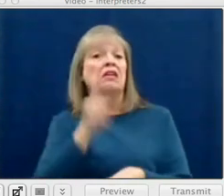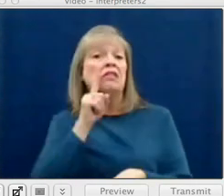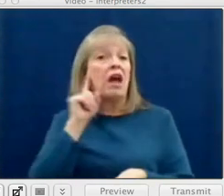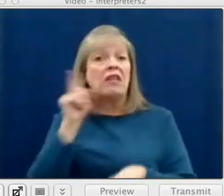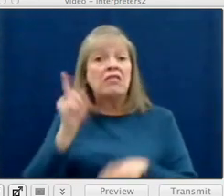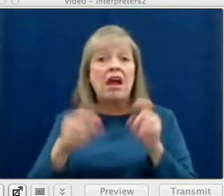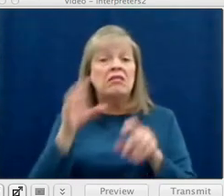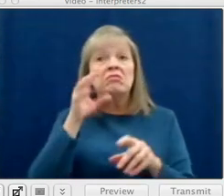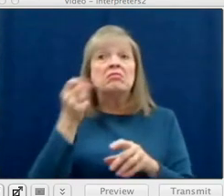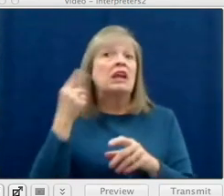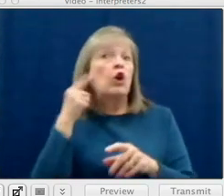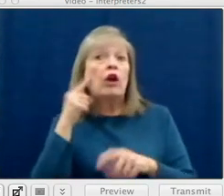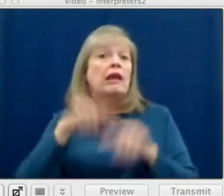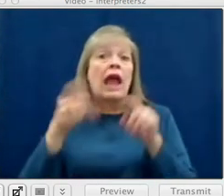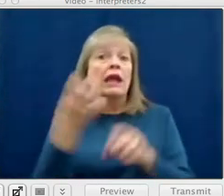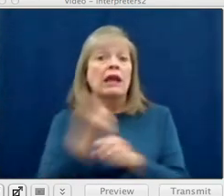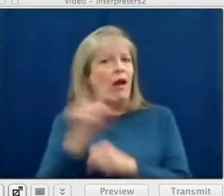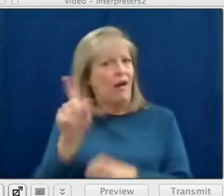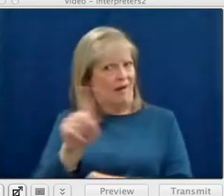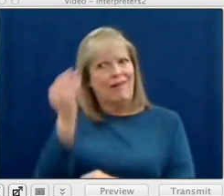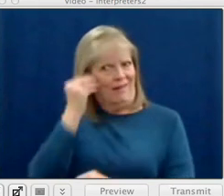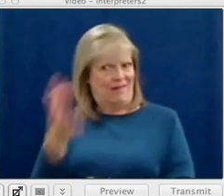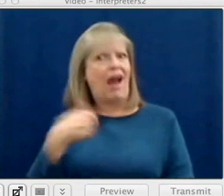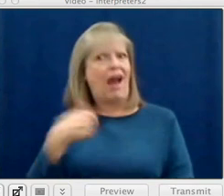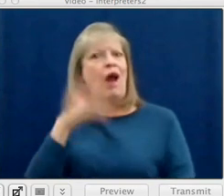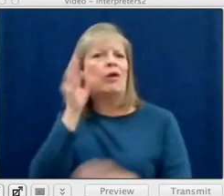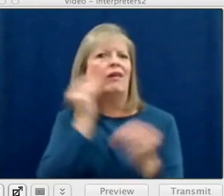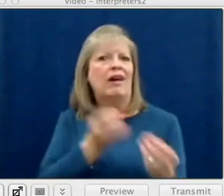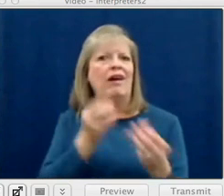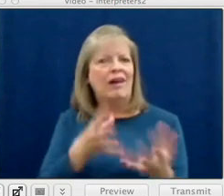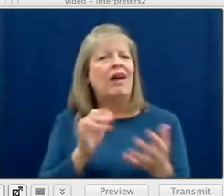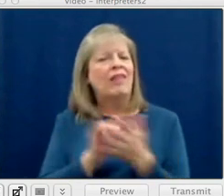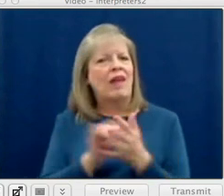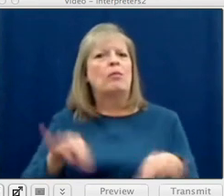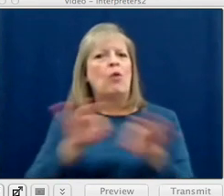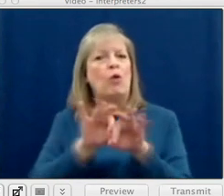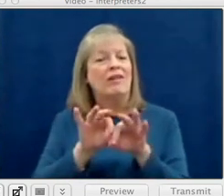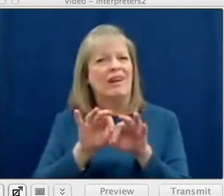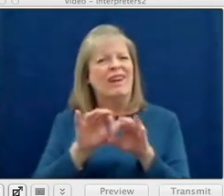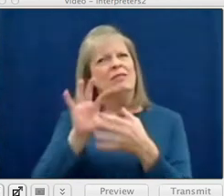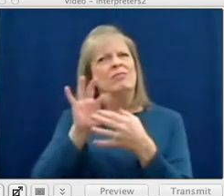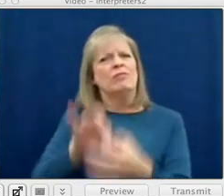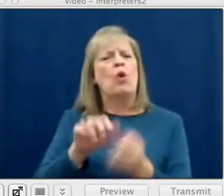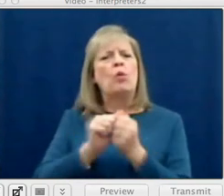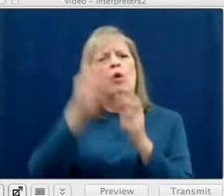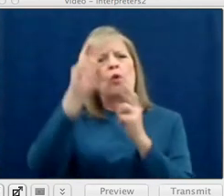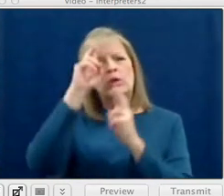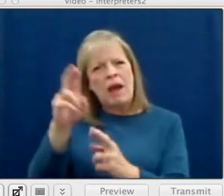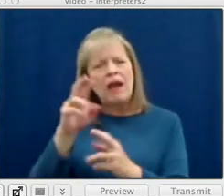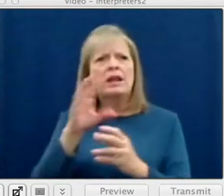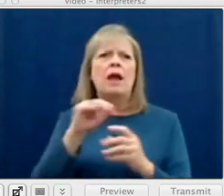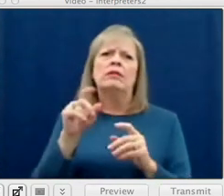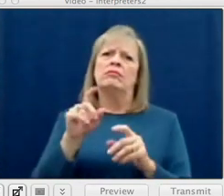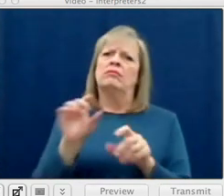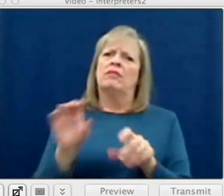as well. Okay? Again, I actually think respect and professionalism have to be better defined for us,